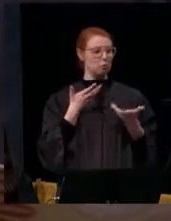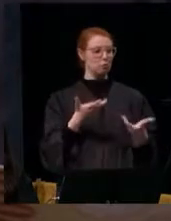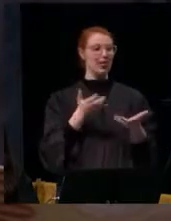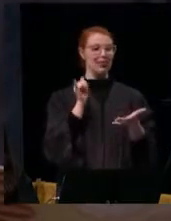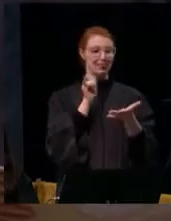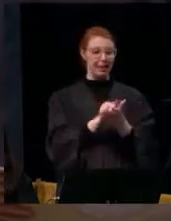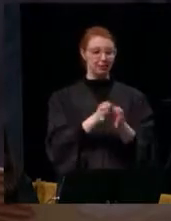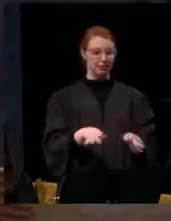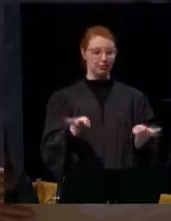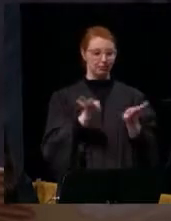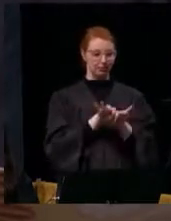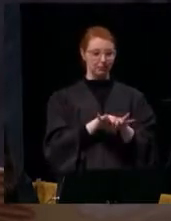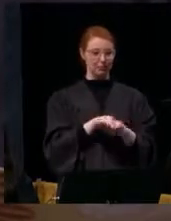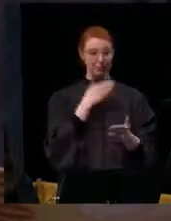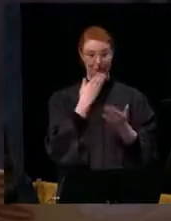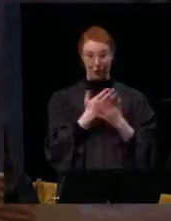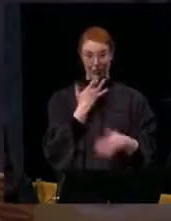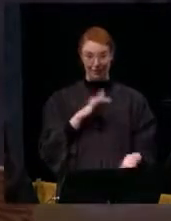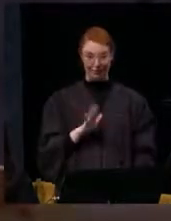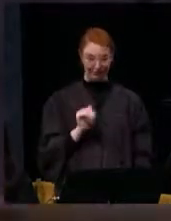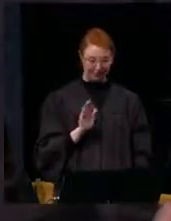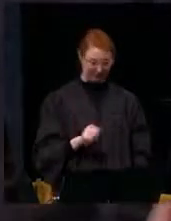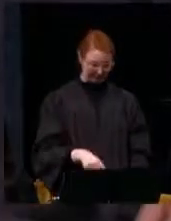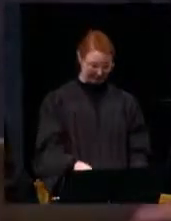matters. Good luck, Davies.